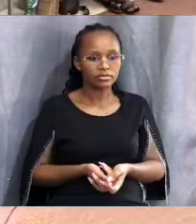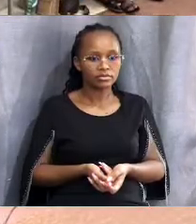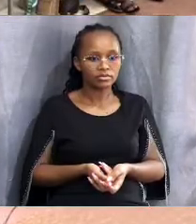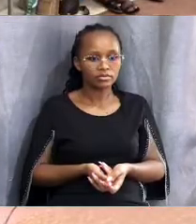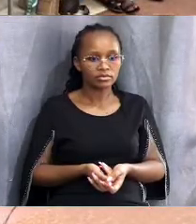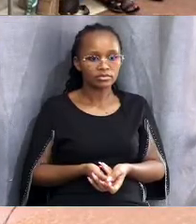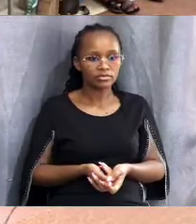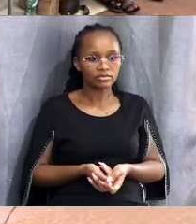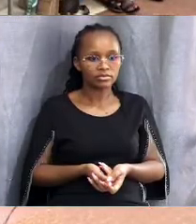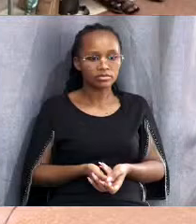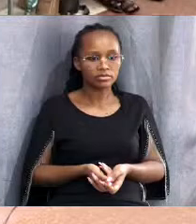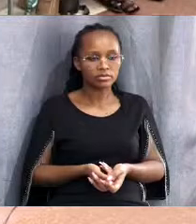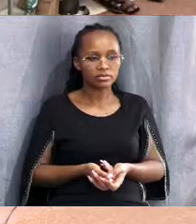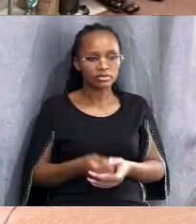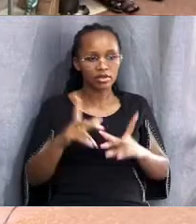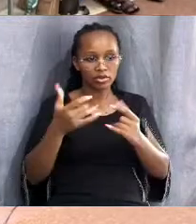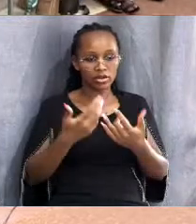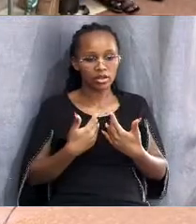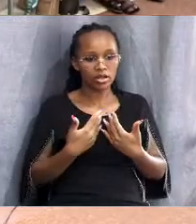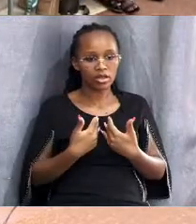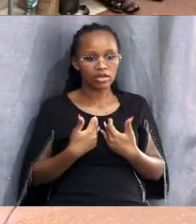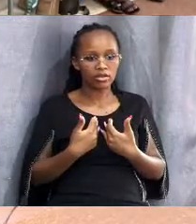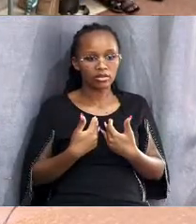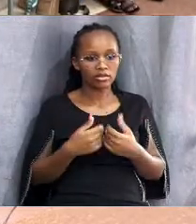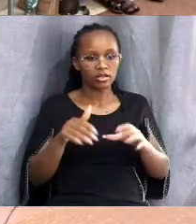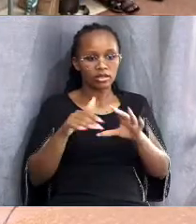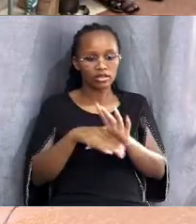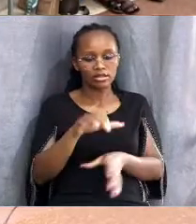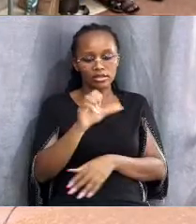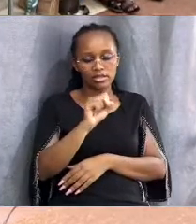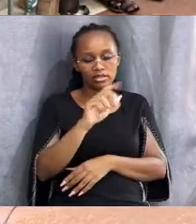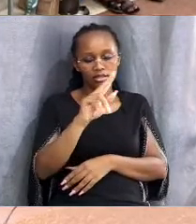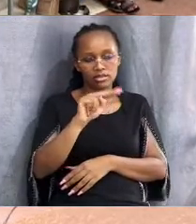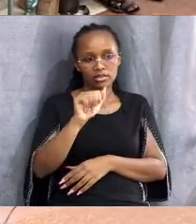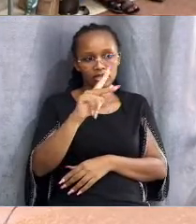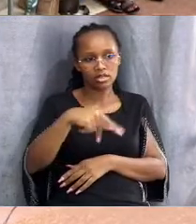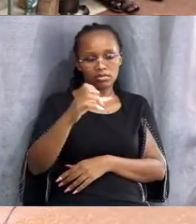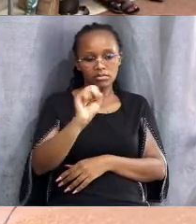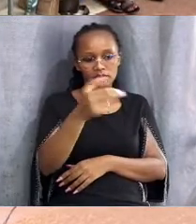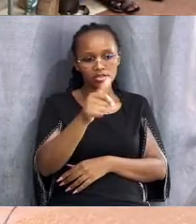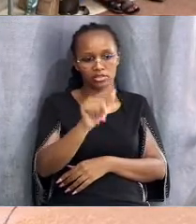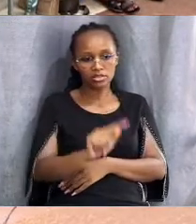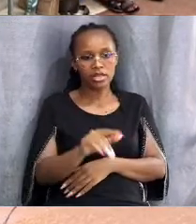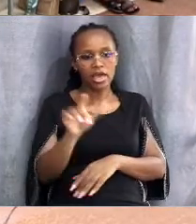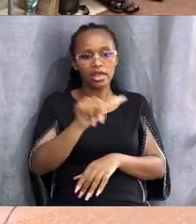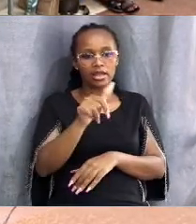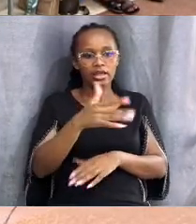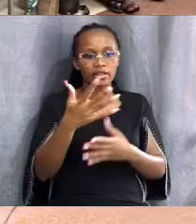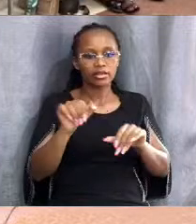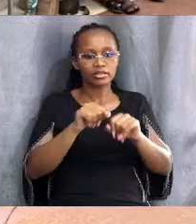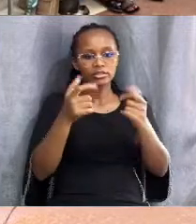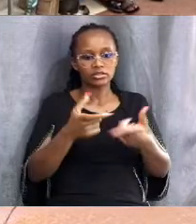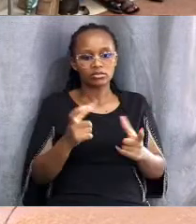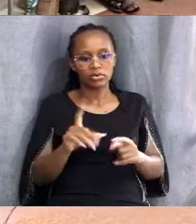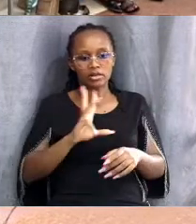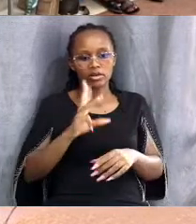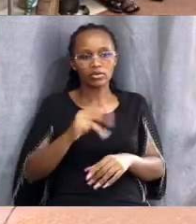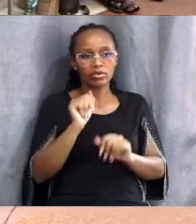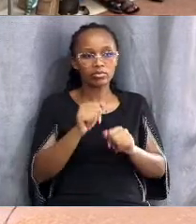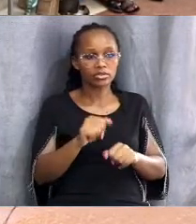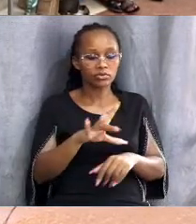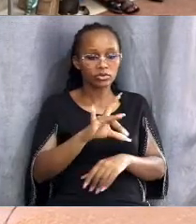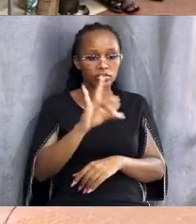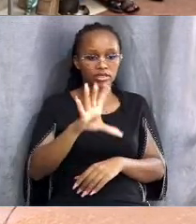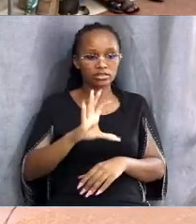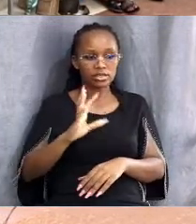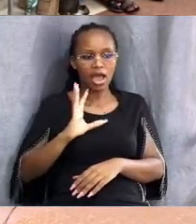Photos we took you on Snapchat and anything on social media. We can find just